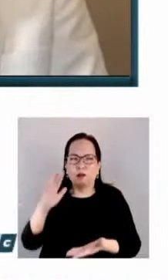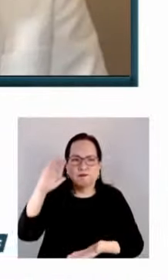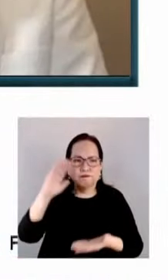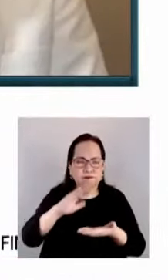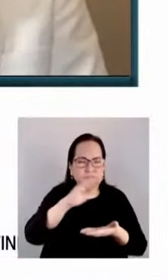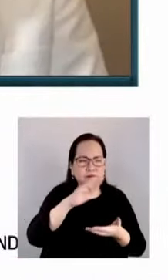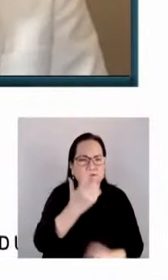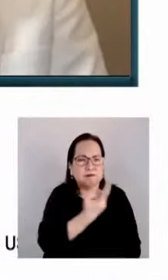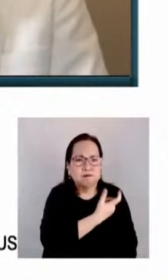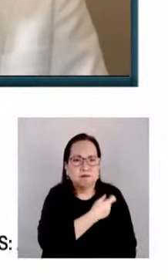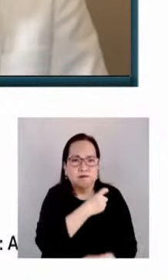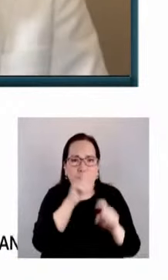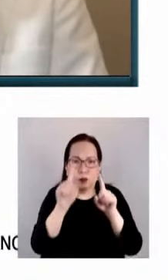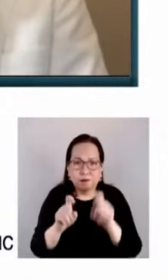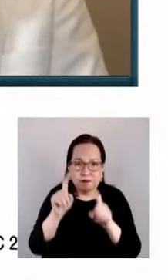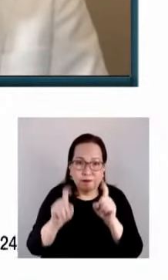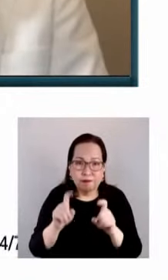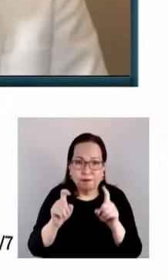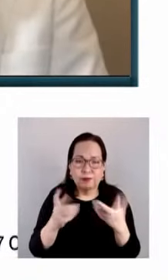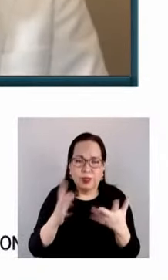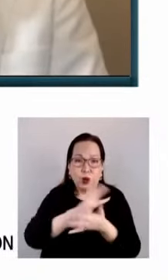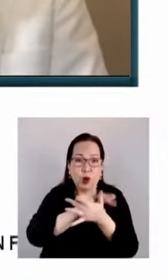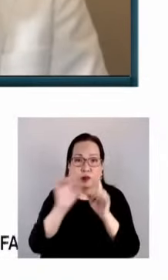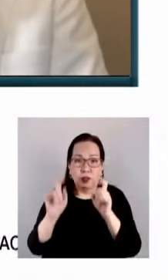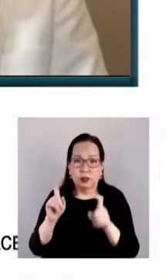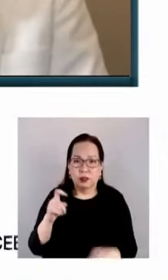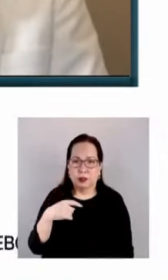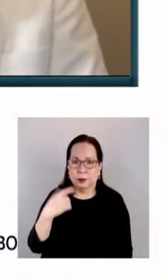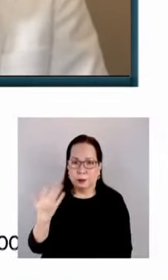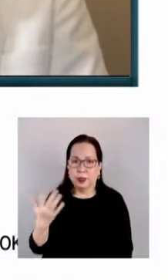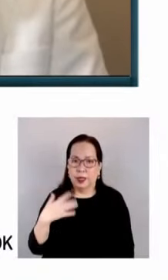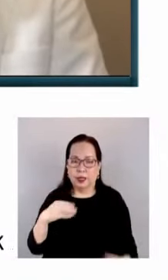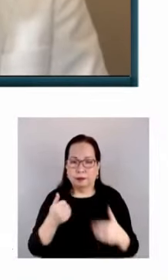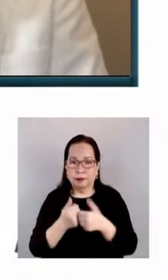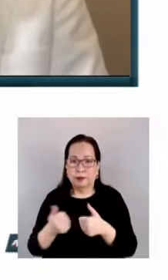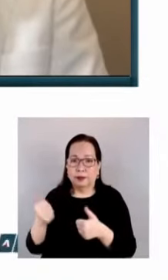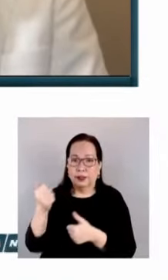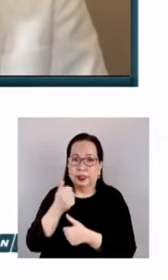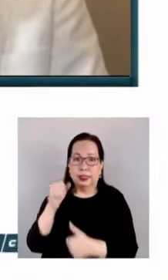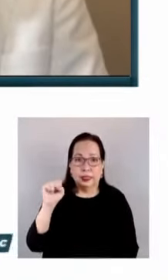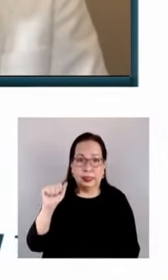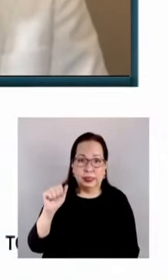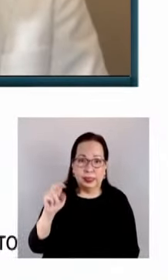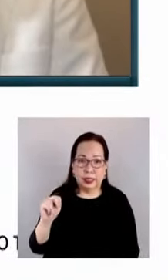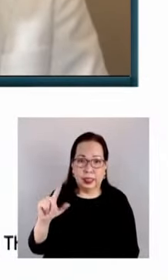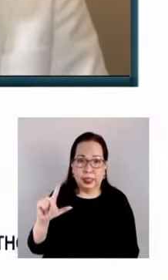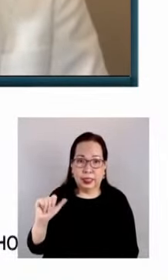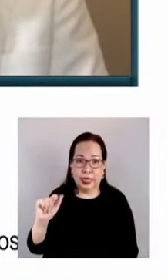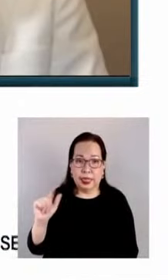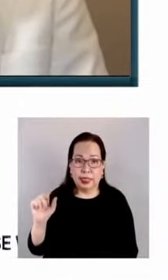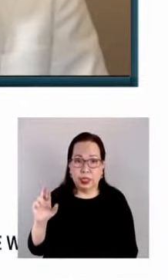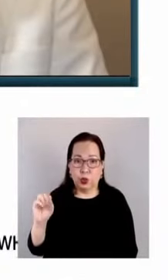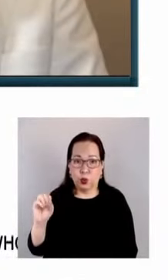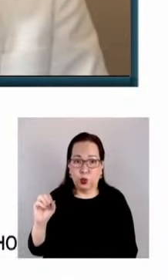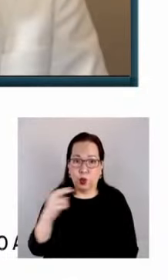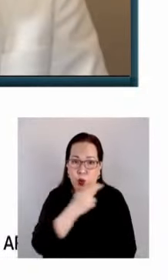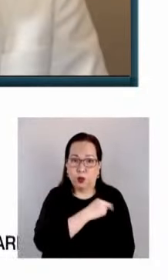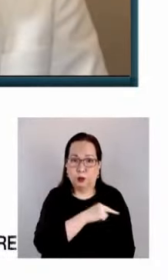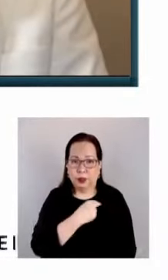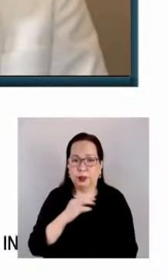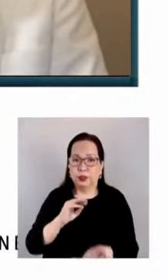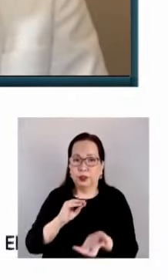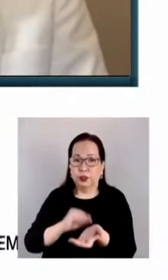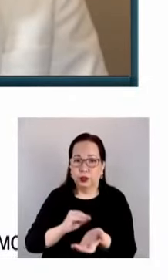the head of the Adult Infectious Diseases and Tropical Medicine Unit at the San Lazaro Hospital. Dr. Salante, nice to see you again. Thanks for joining